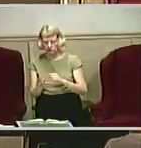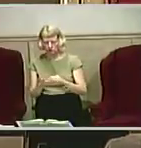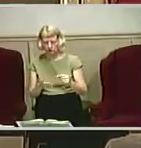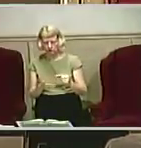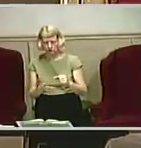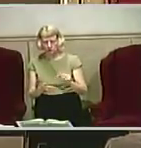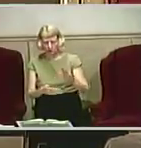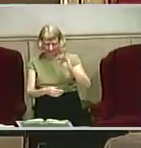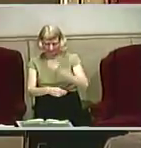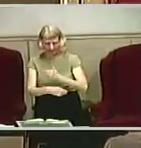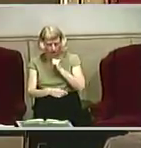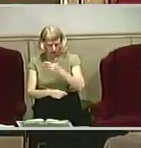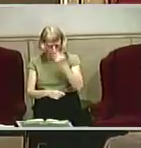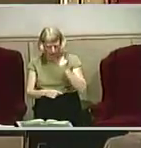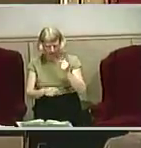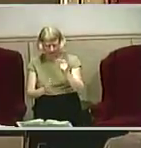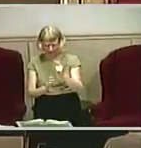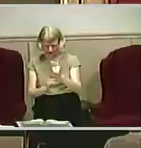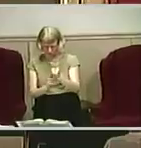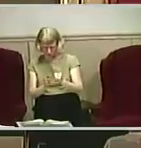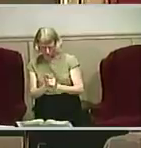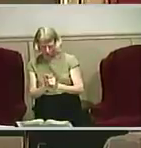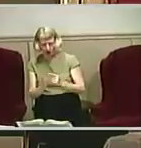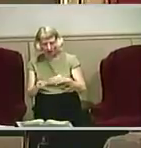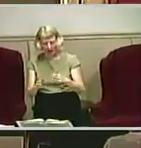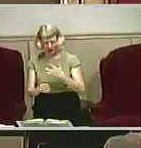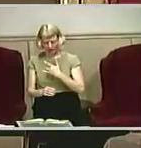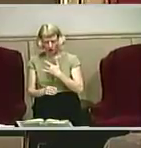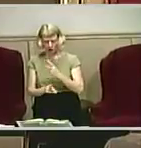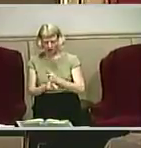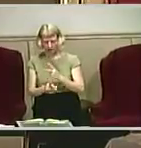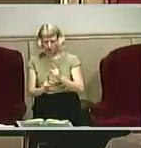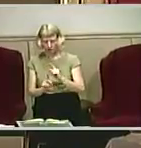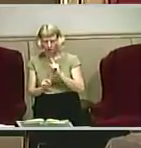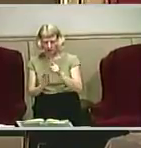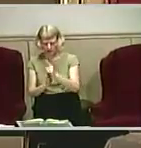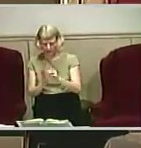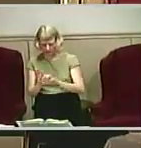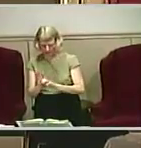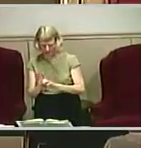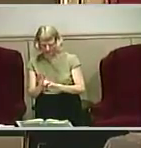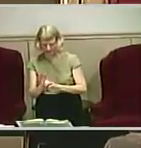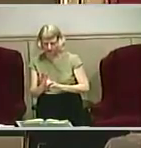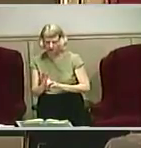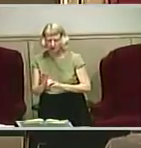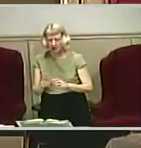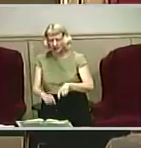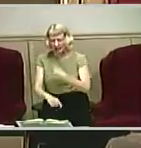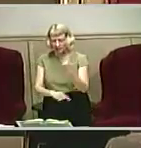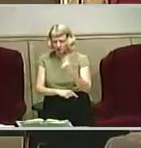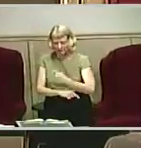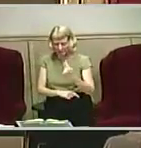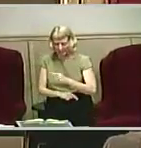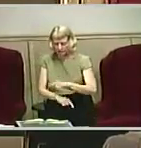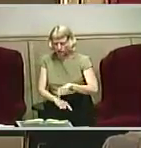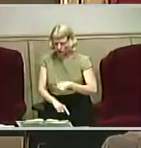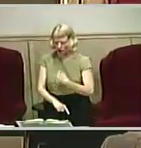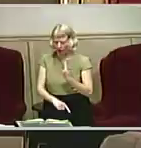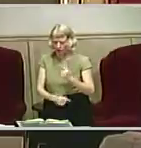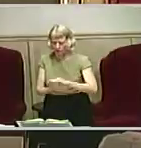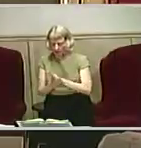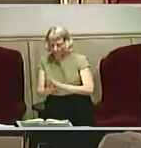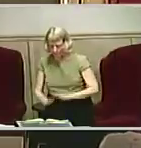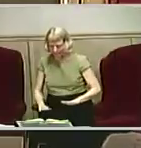"My son, forget not my law, but let thine heart keep my commandments. For length of days and long life